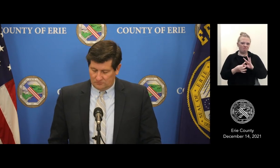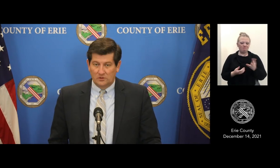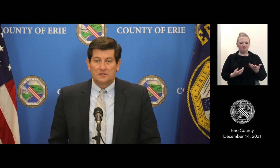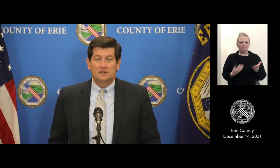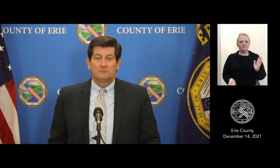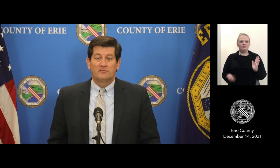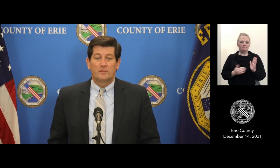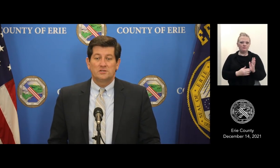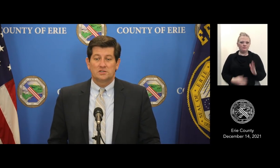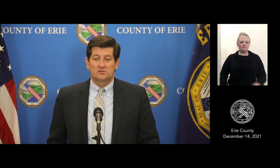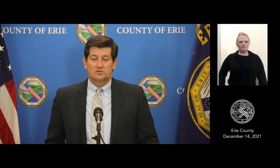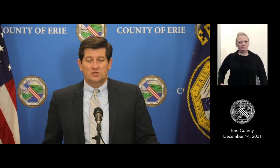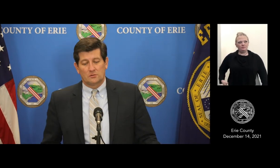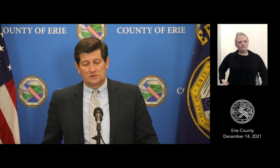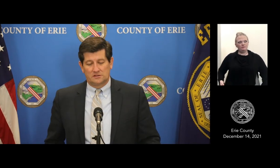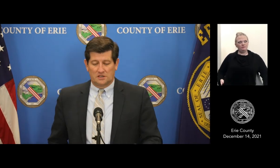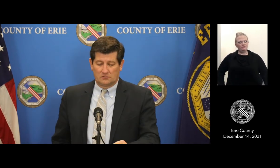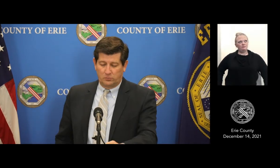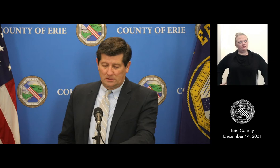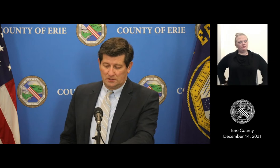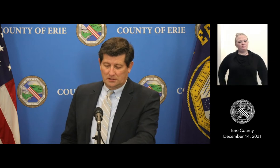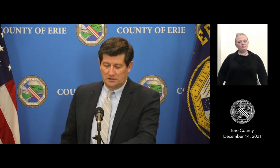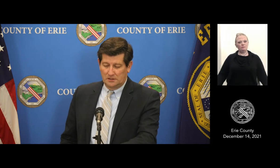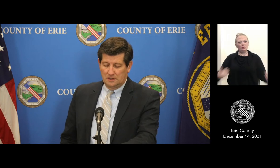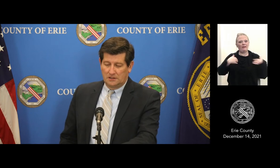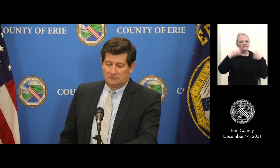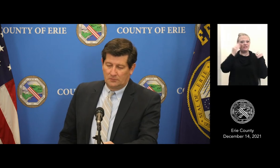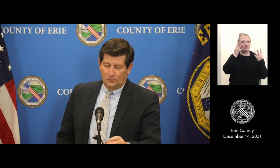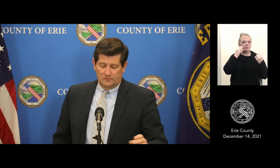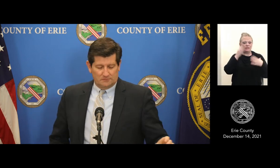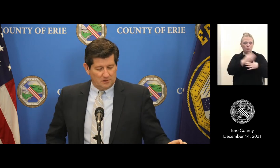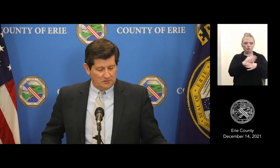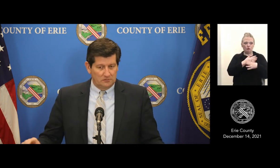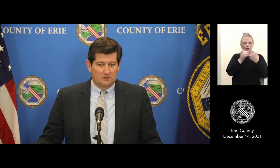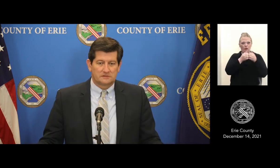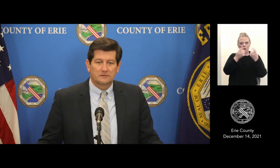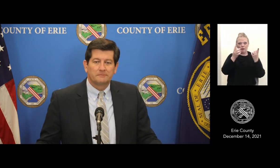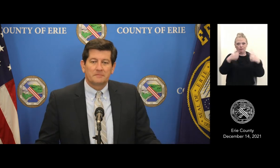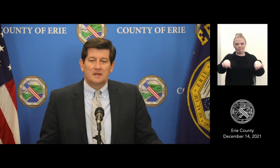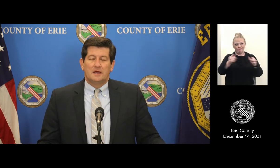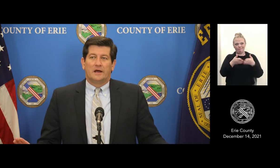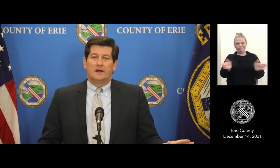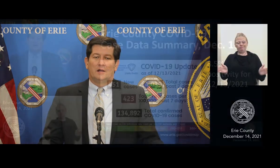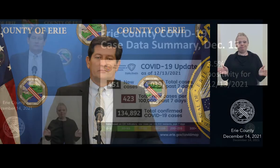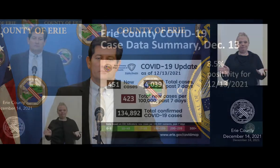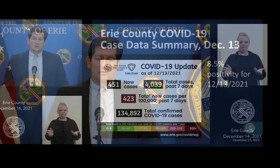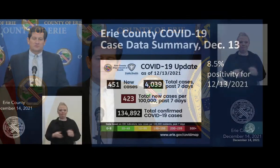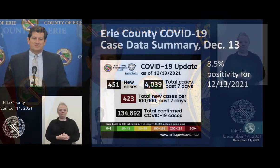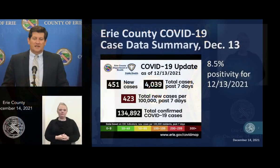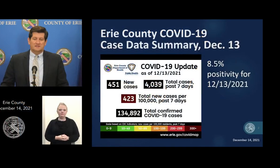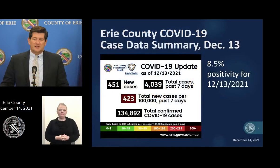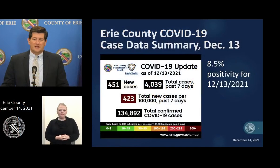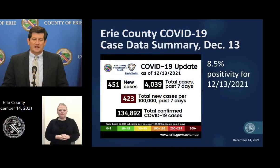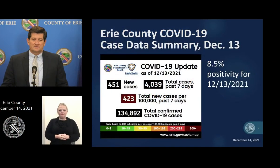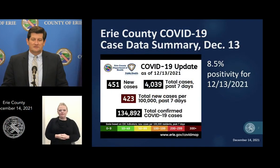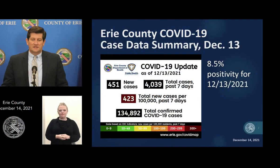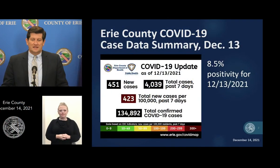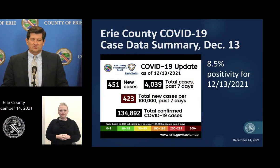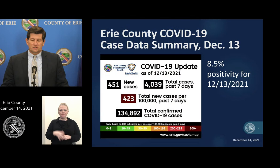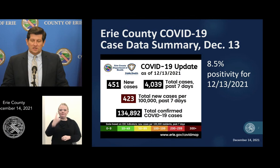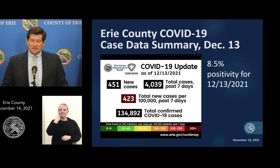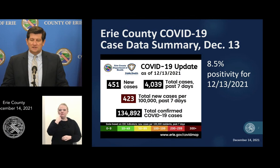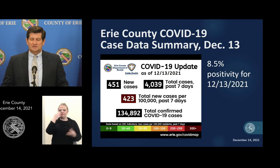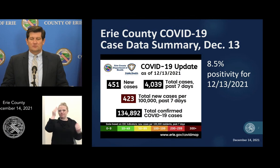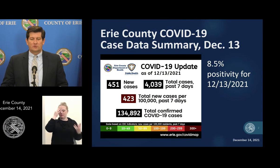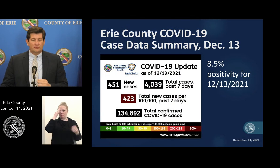have some information to share with the general public. Let me move this mic a little closer. Most recent case data as